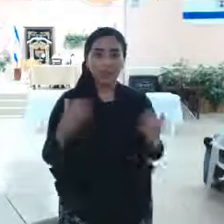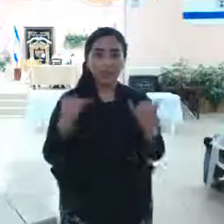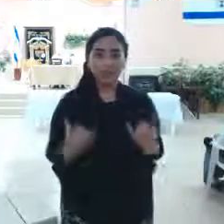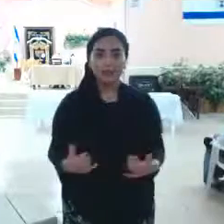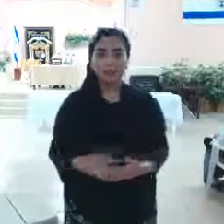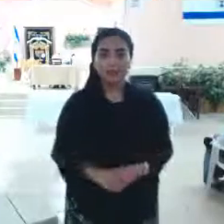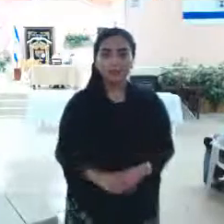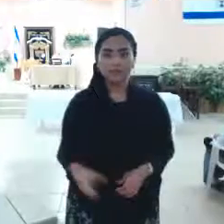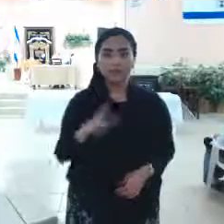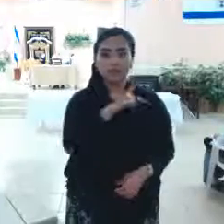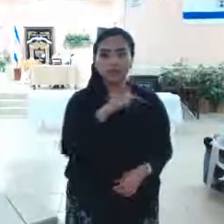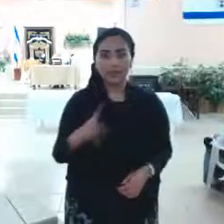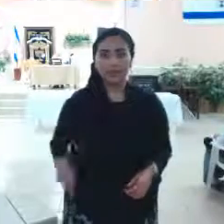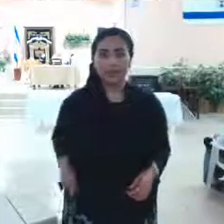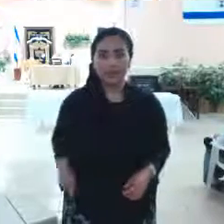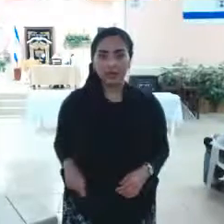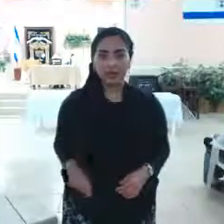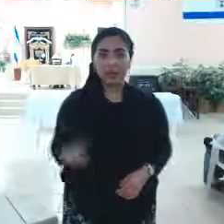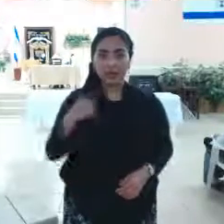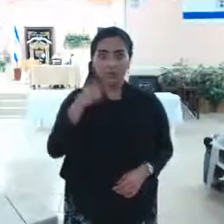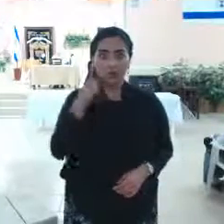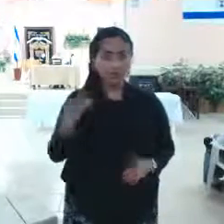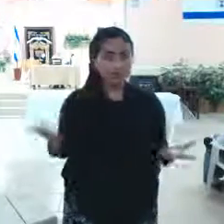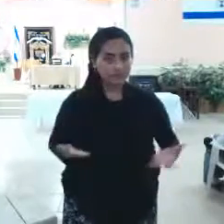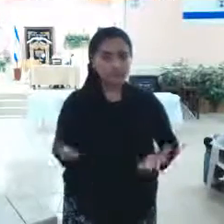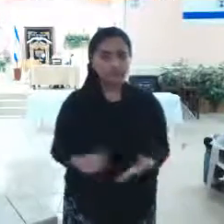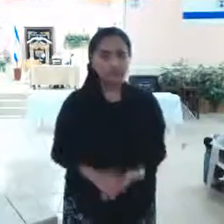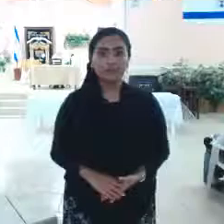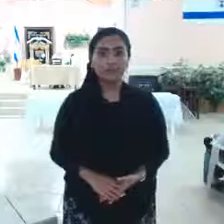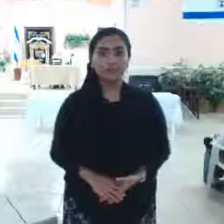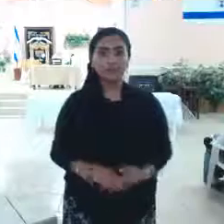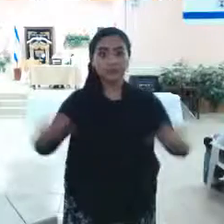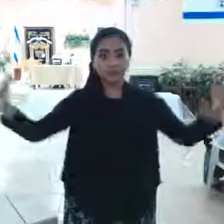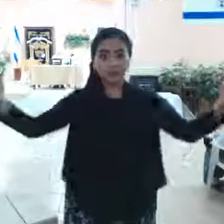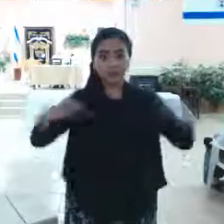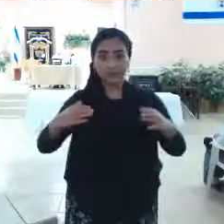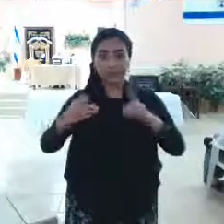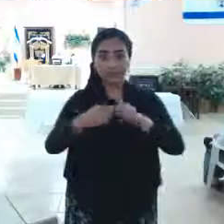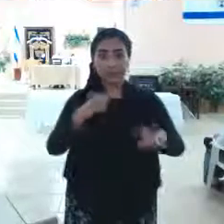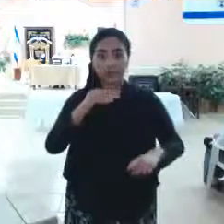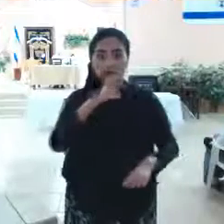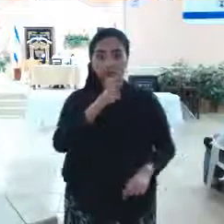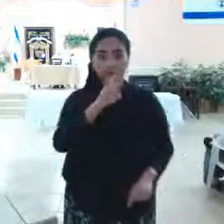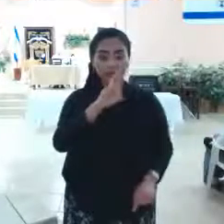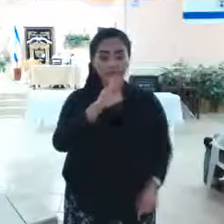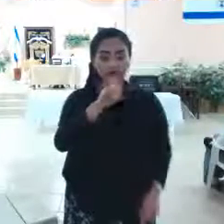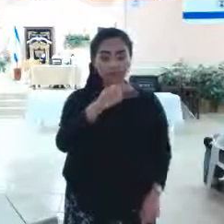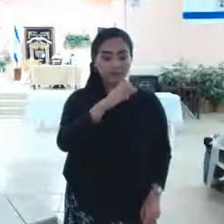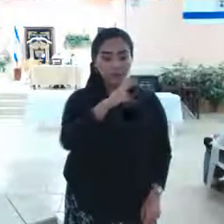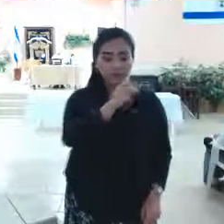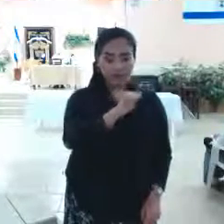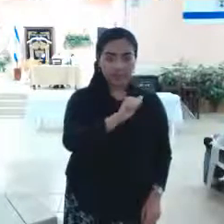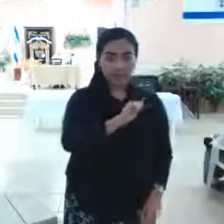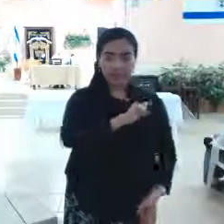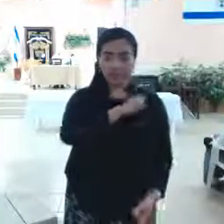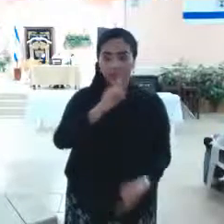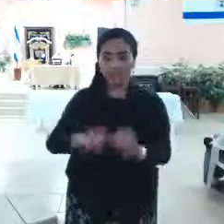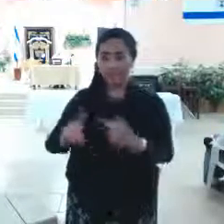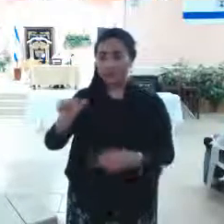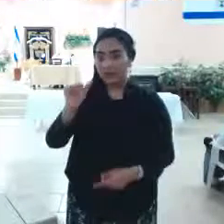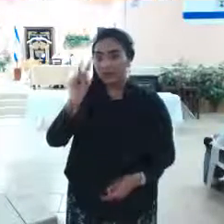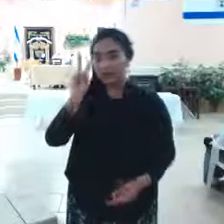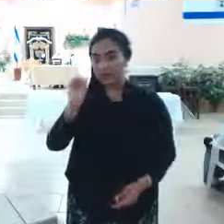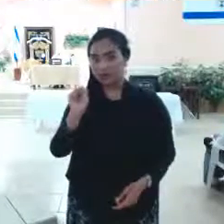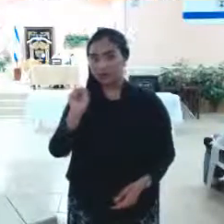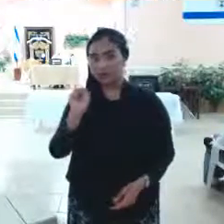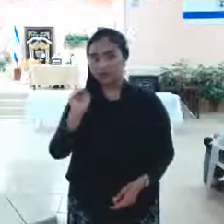Now, the king, we saw it here, he called from Beersheba the 7